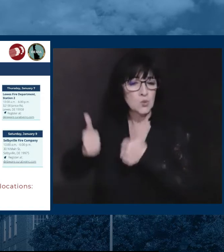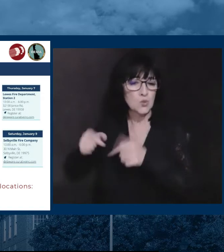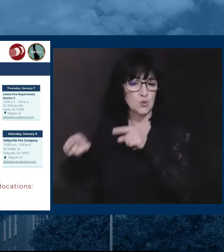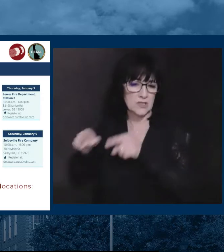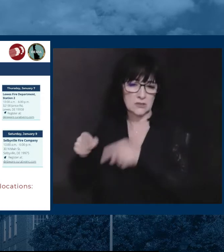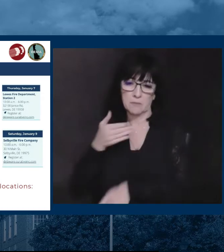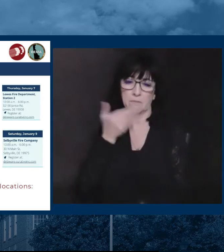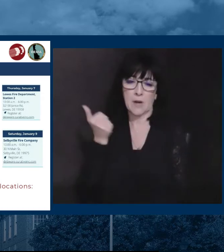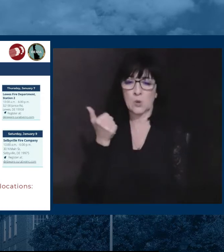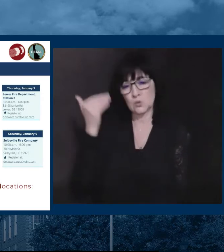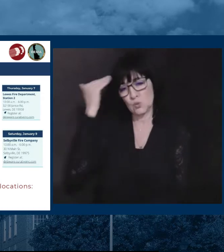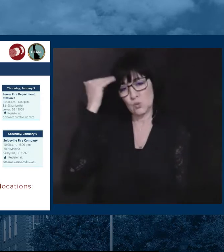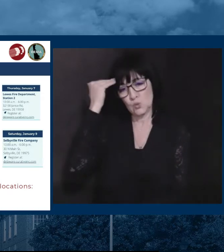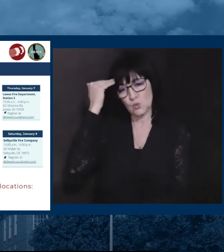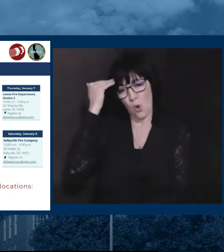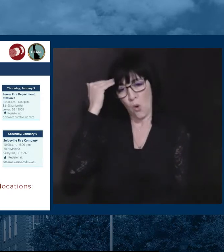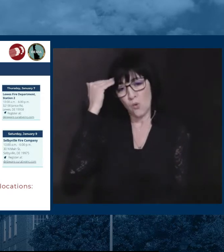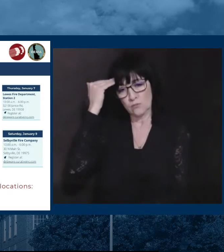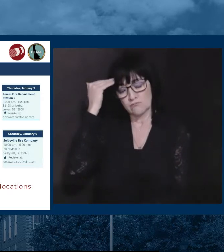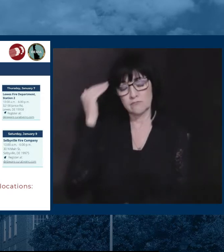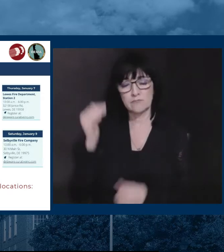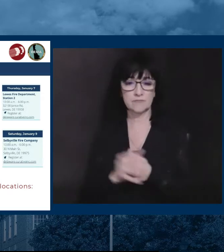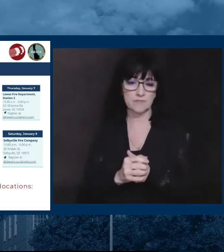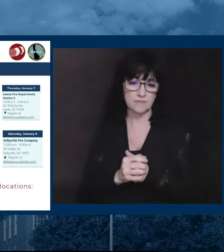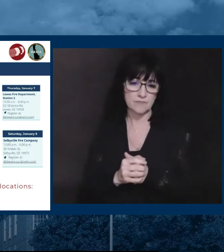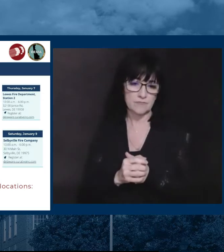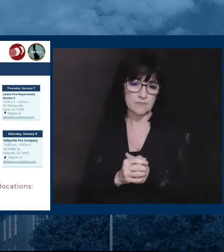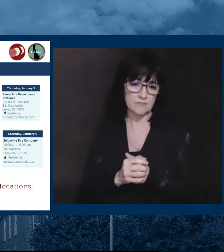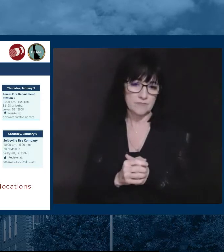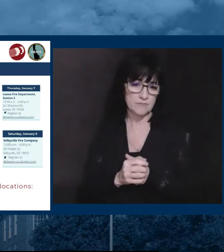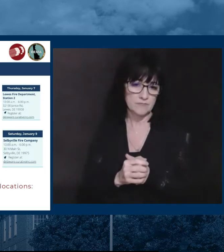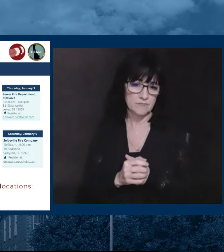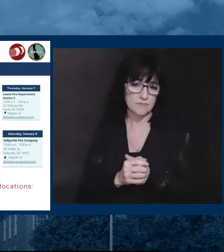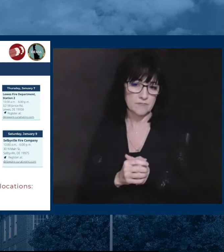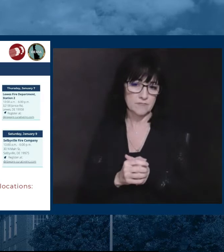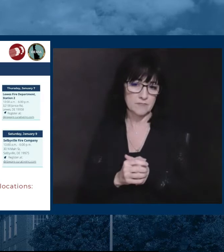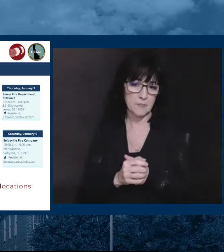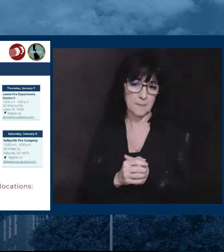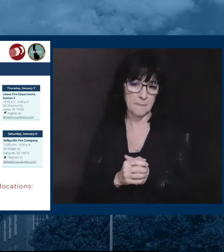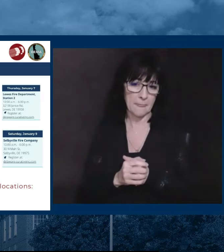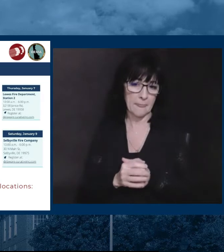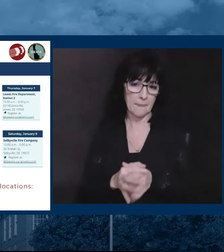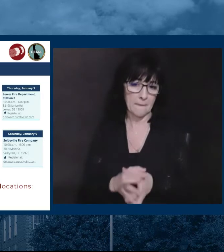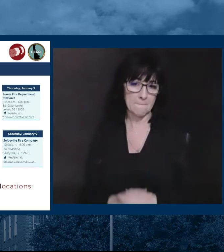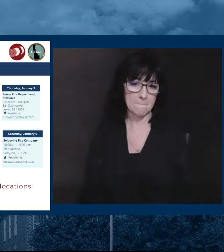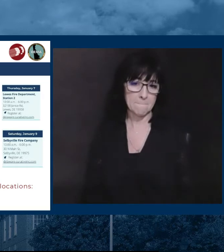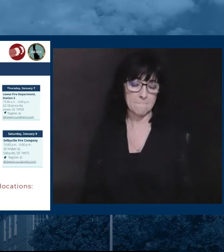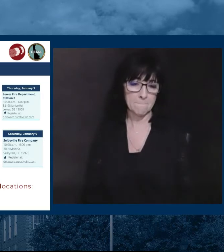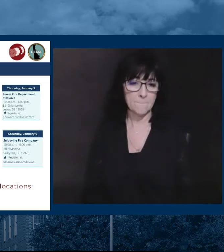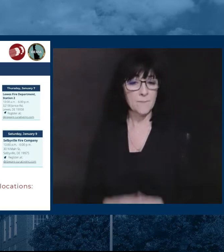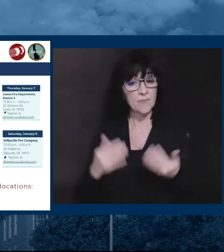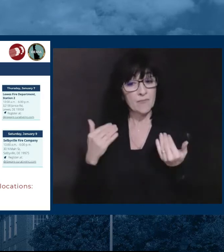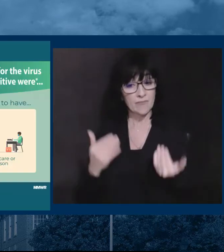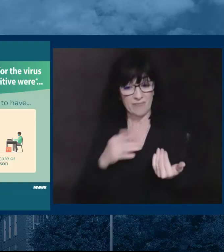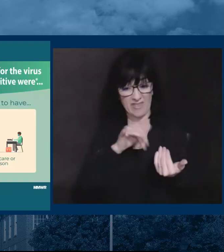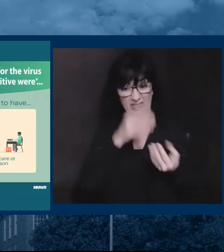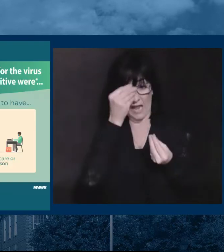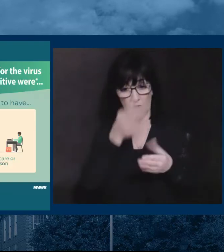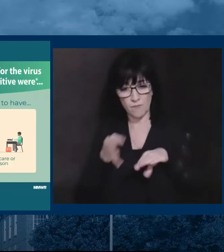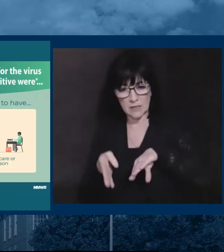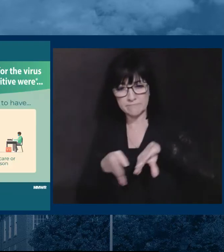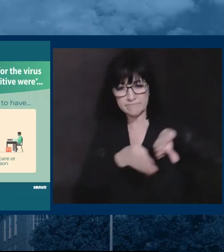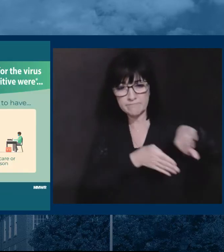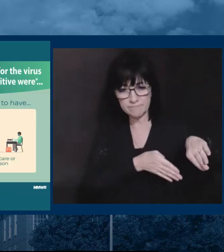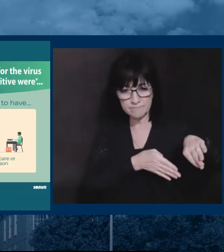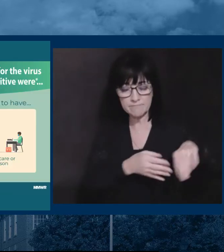new year, knowing your COVID status. Let me shift gears a little bit. As